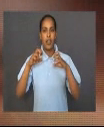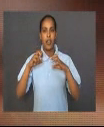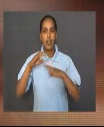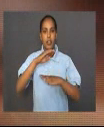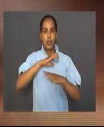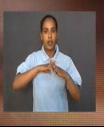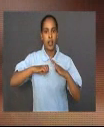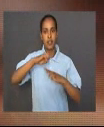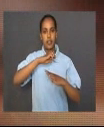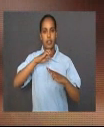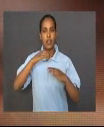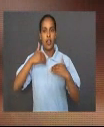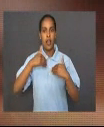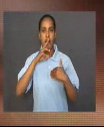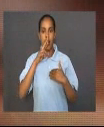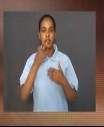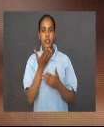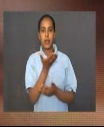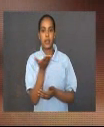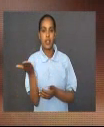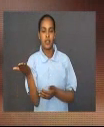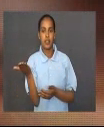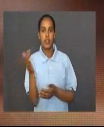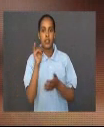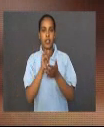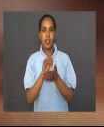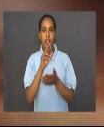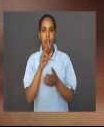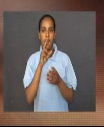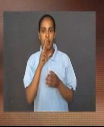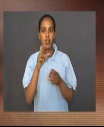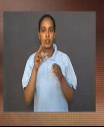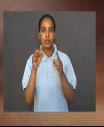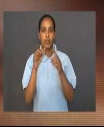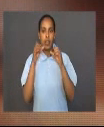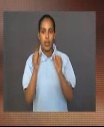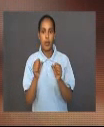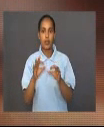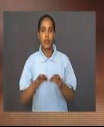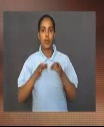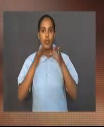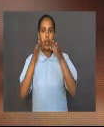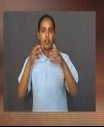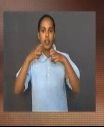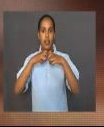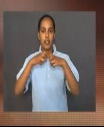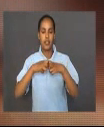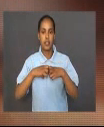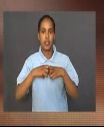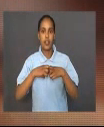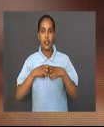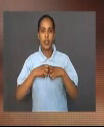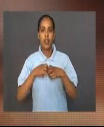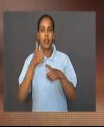Electrolytes are substances that are able to conduct electricity in